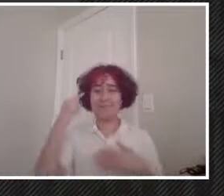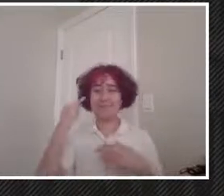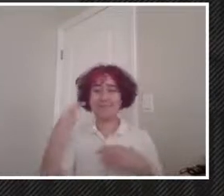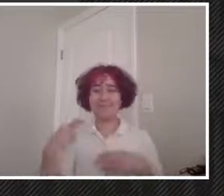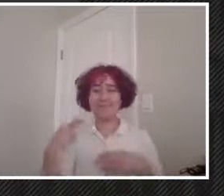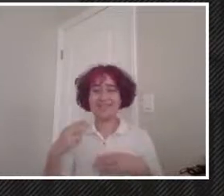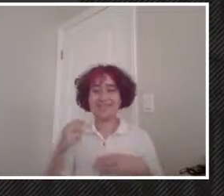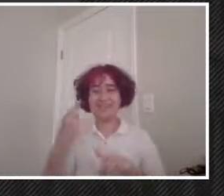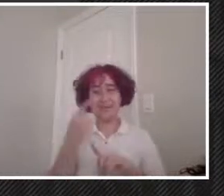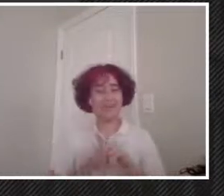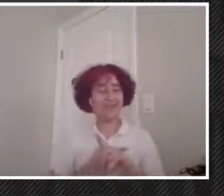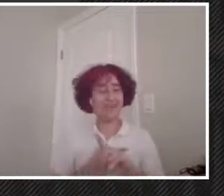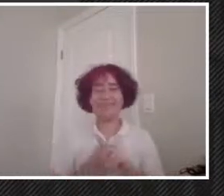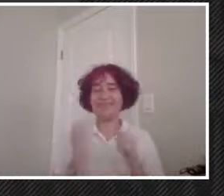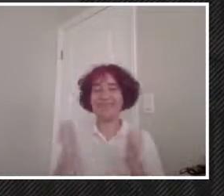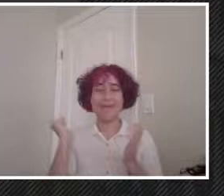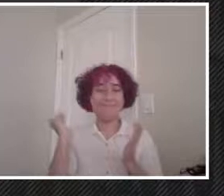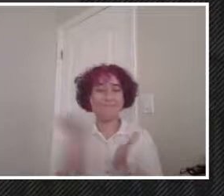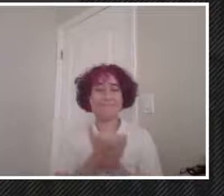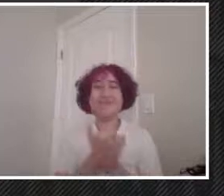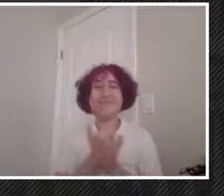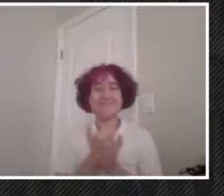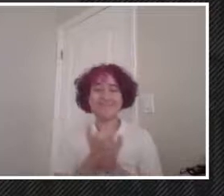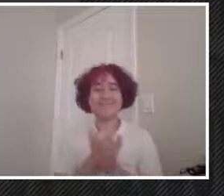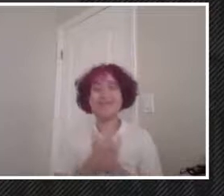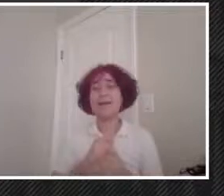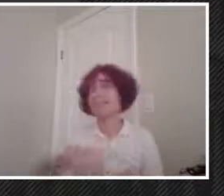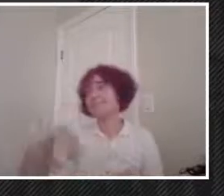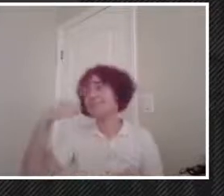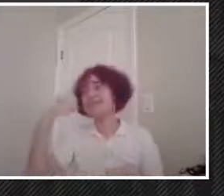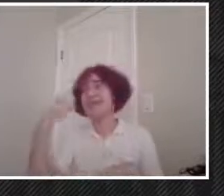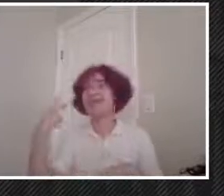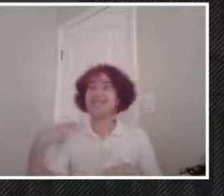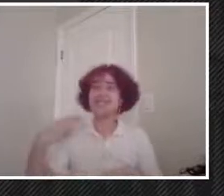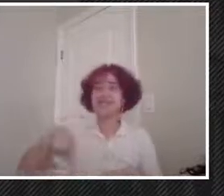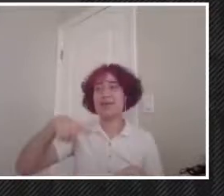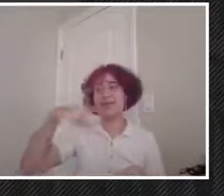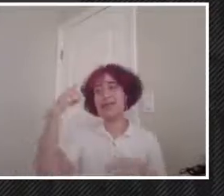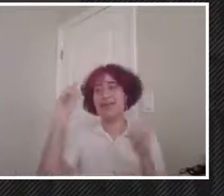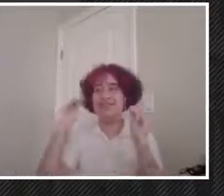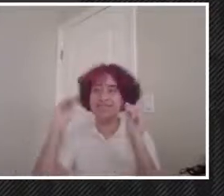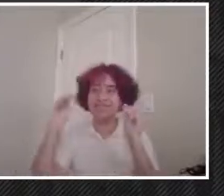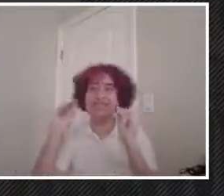Month. Amen. Black Futures, Black History, and all things blackity black.